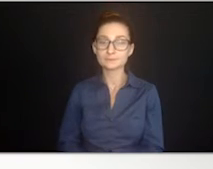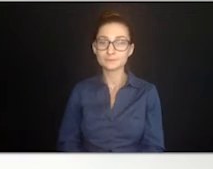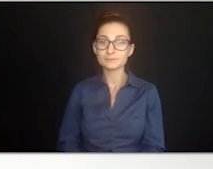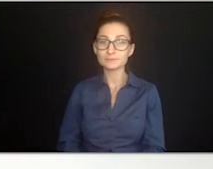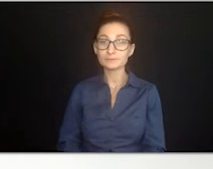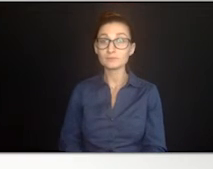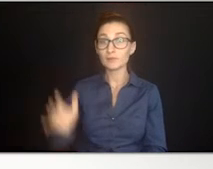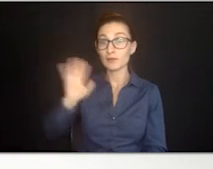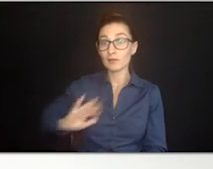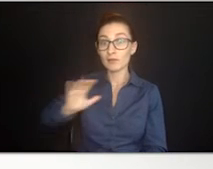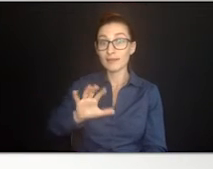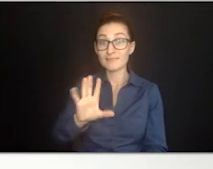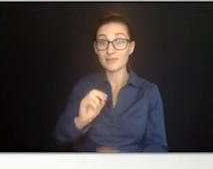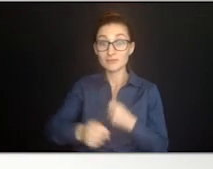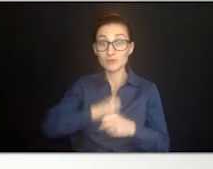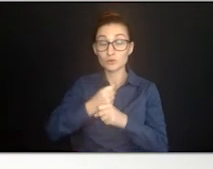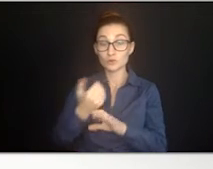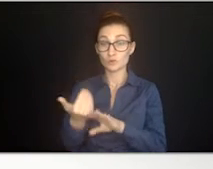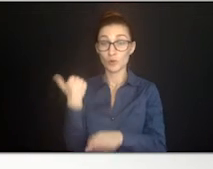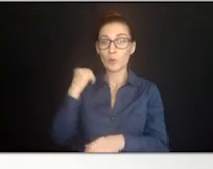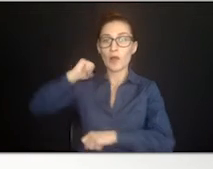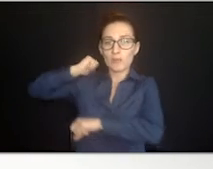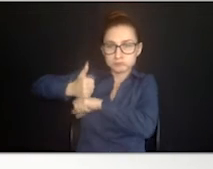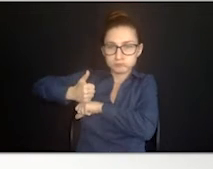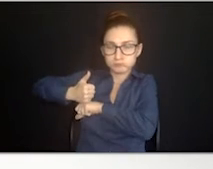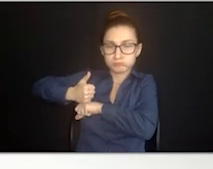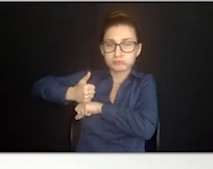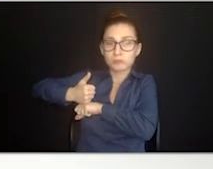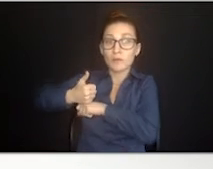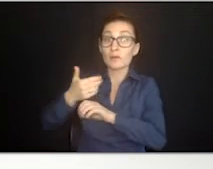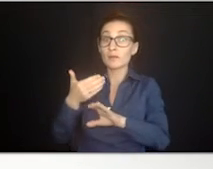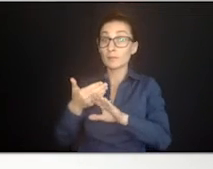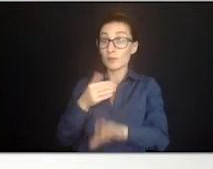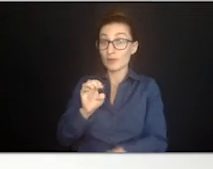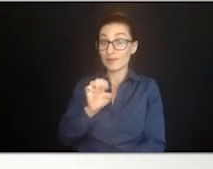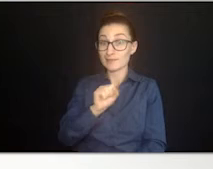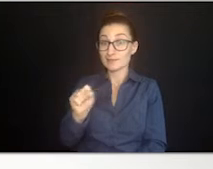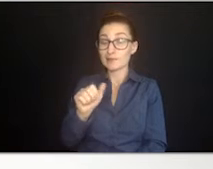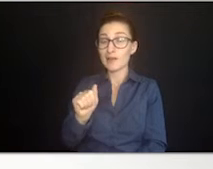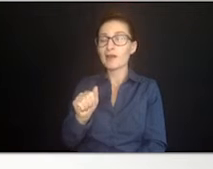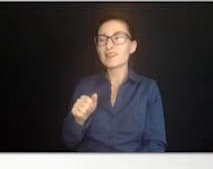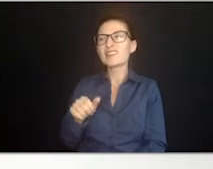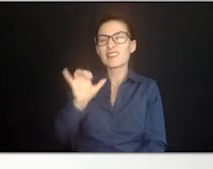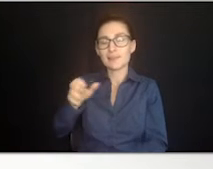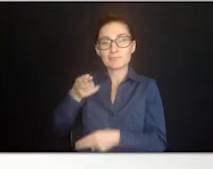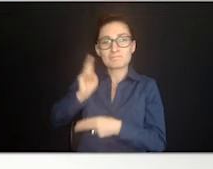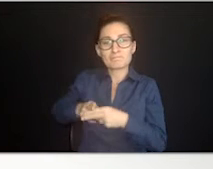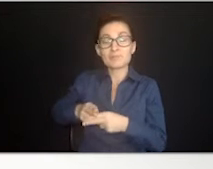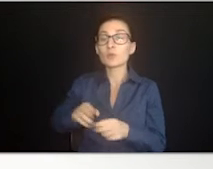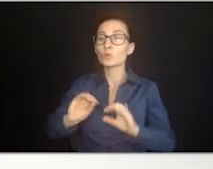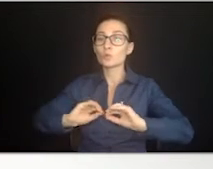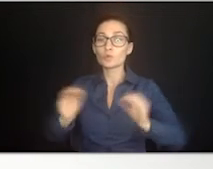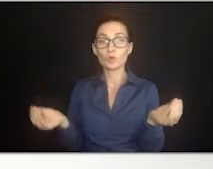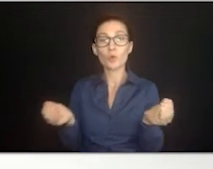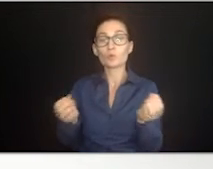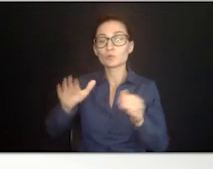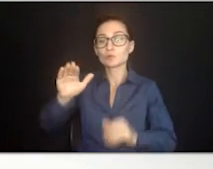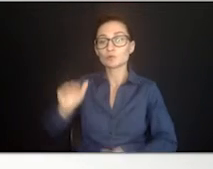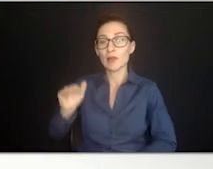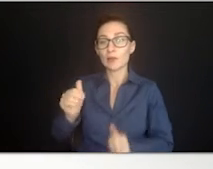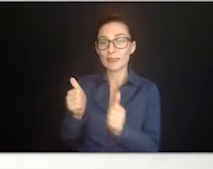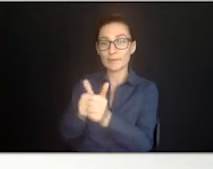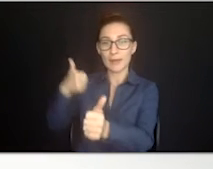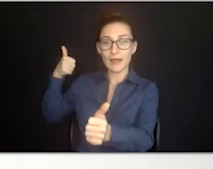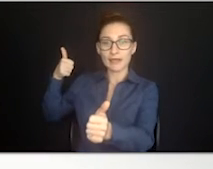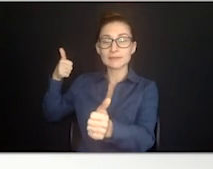originally 50 years ago enacted. It most recently, before it became ESSA, was known as No Child Left Behind. So in 2015,